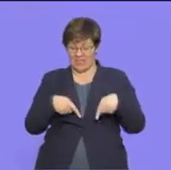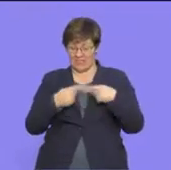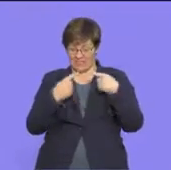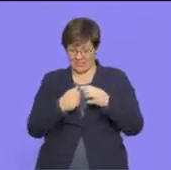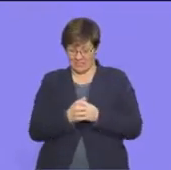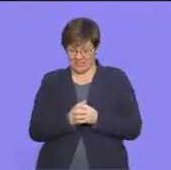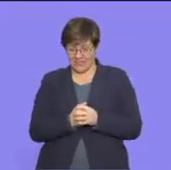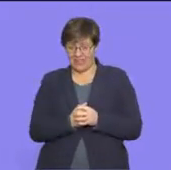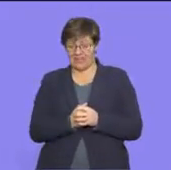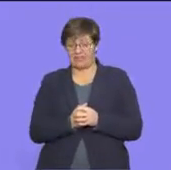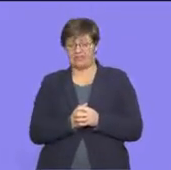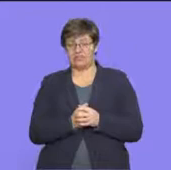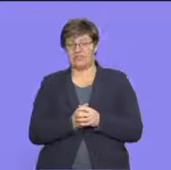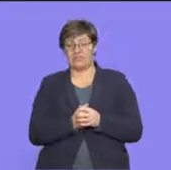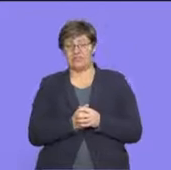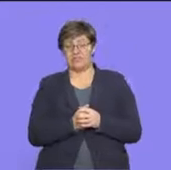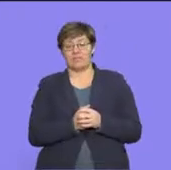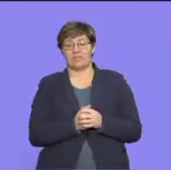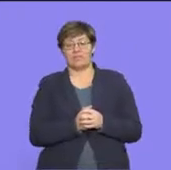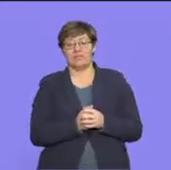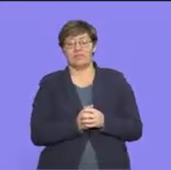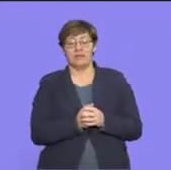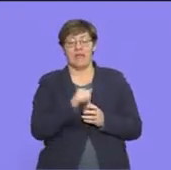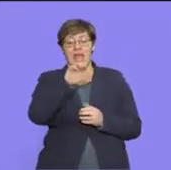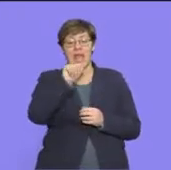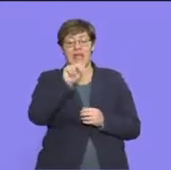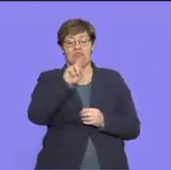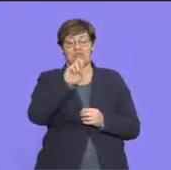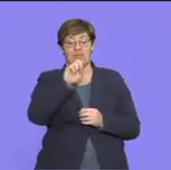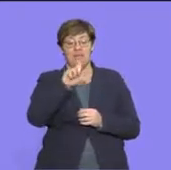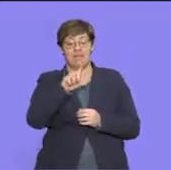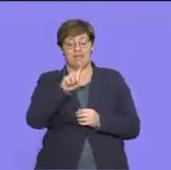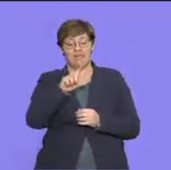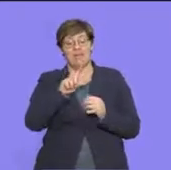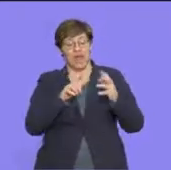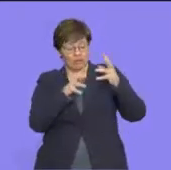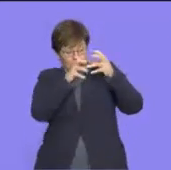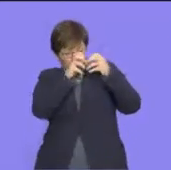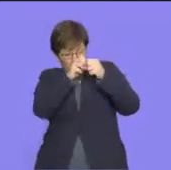is when the atria squeezes open, the blood